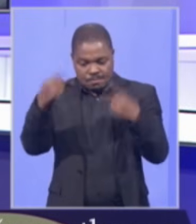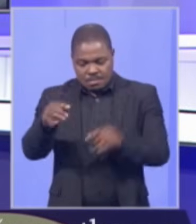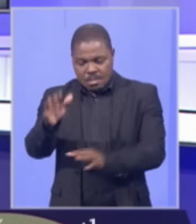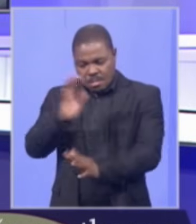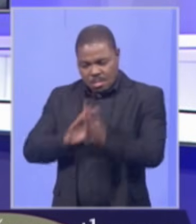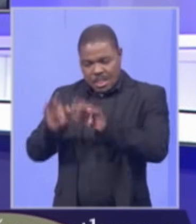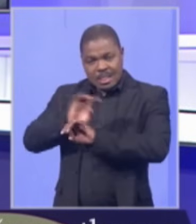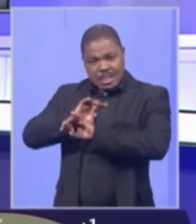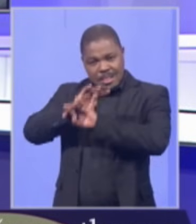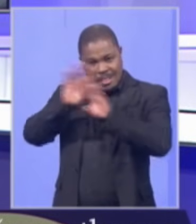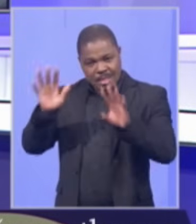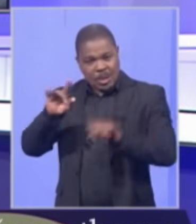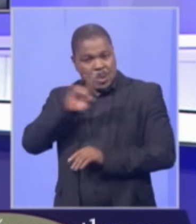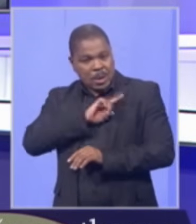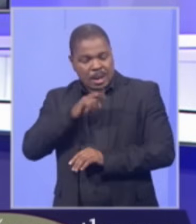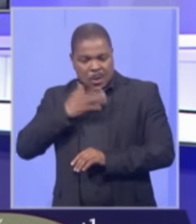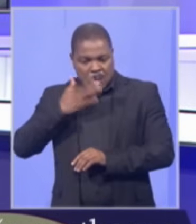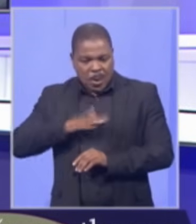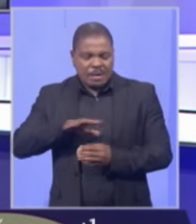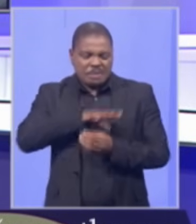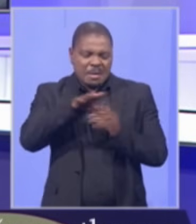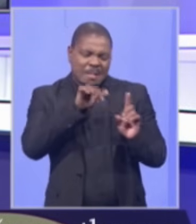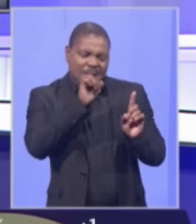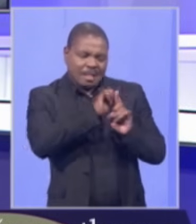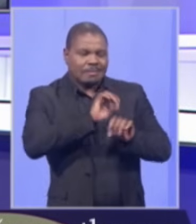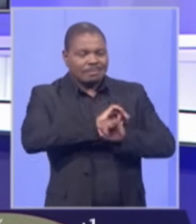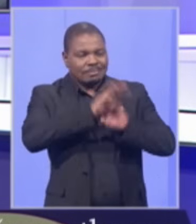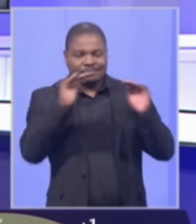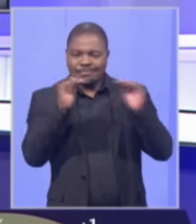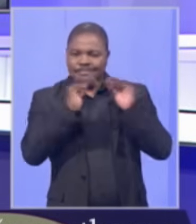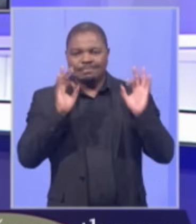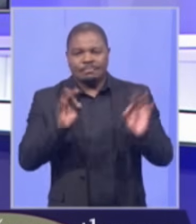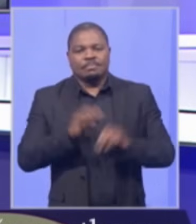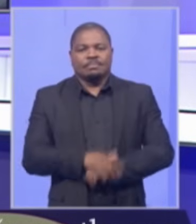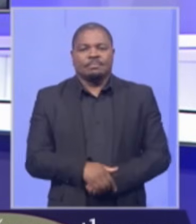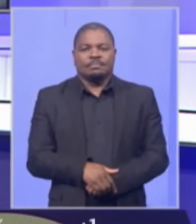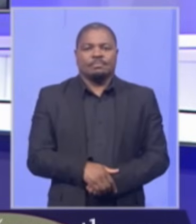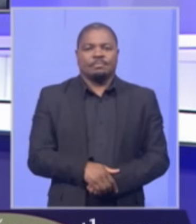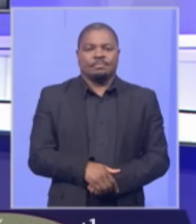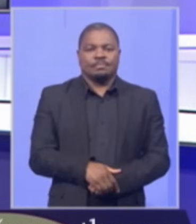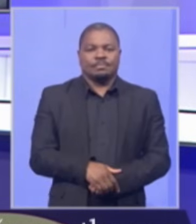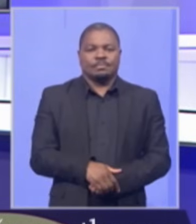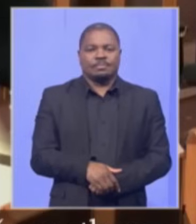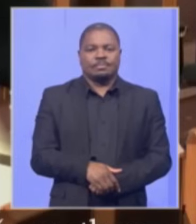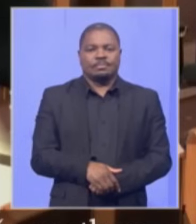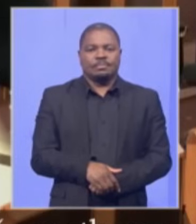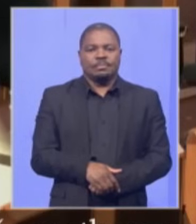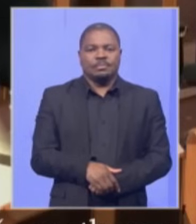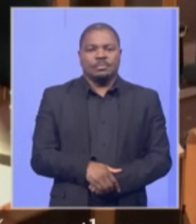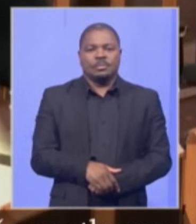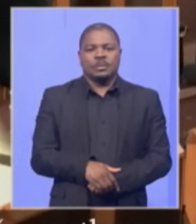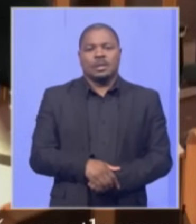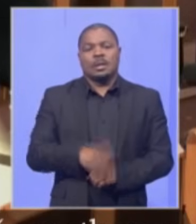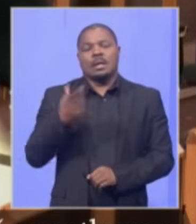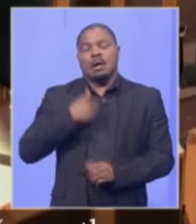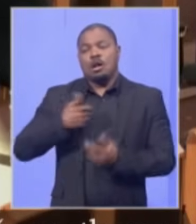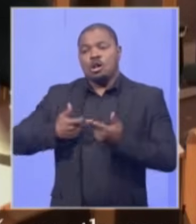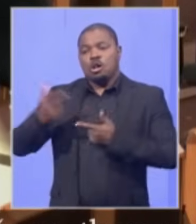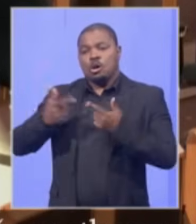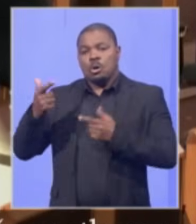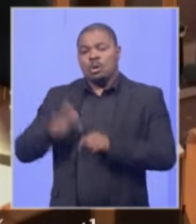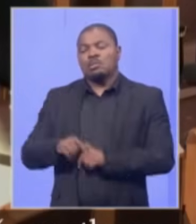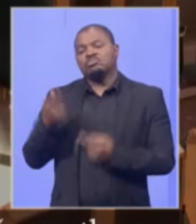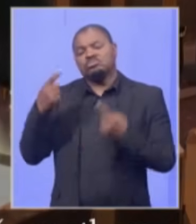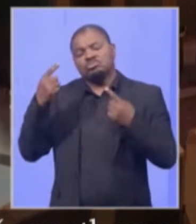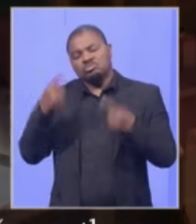ka maikemišetšo a go nea balapa la Luthuli toka. Polelo ya pulo ka ramolao ne tlile dunywa